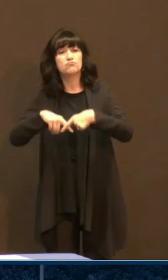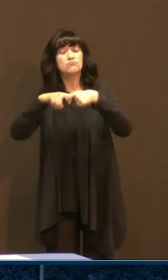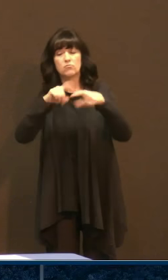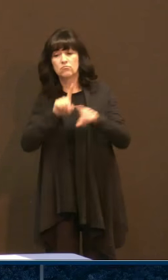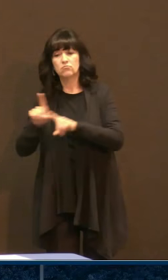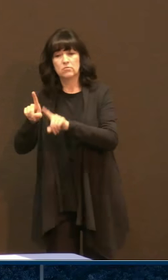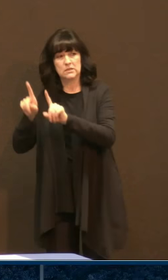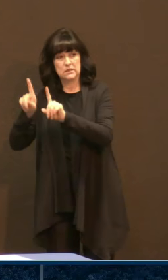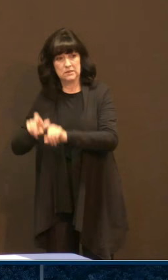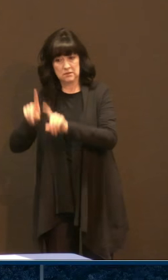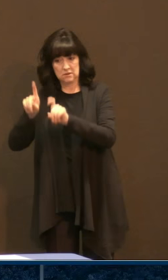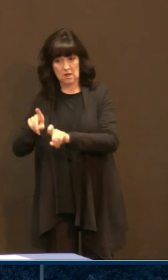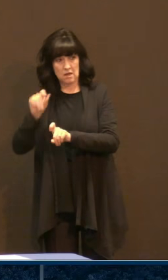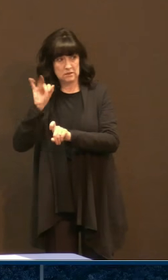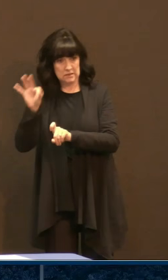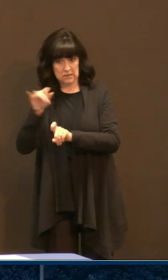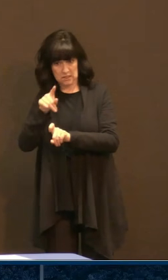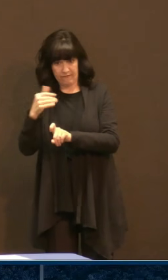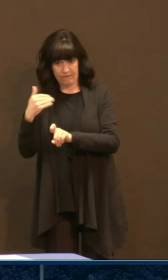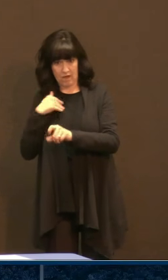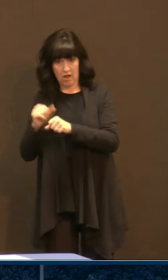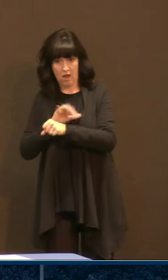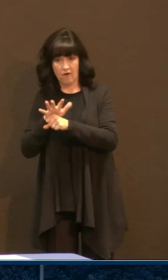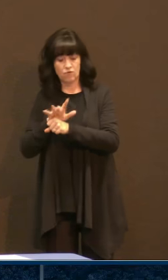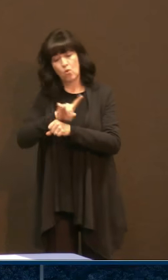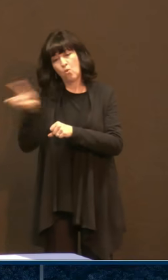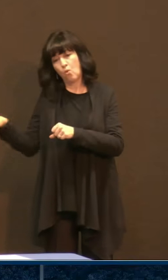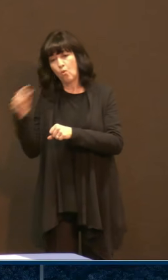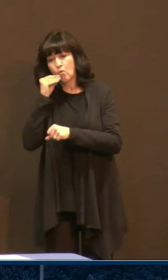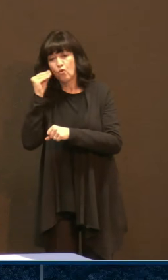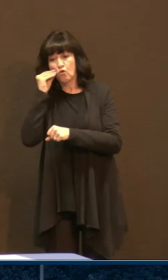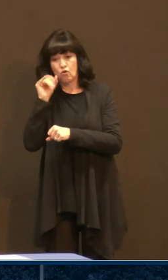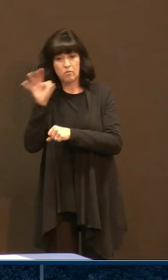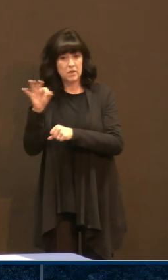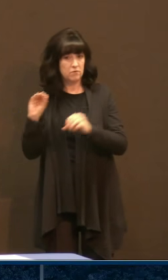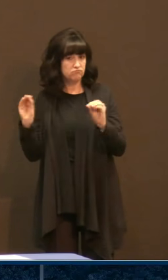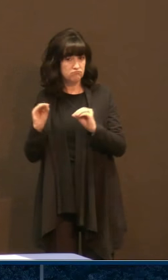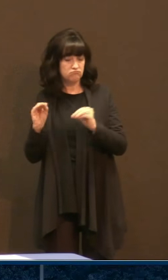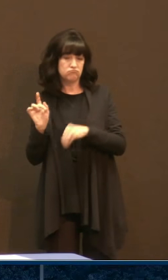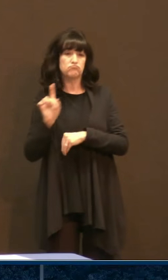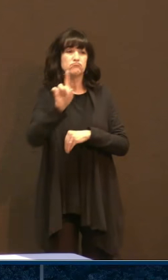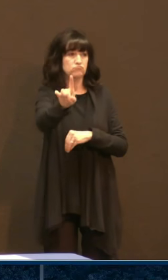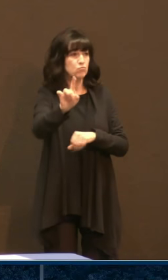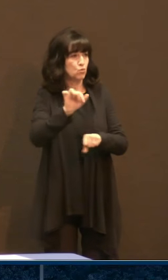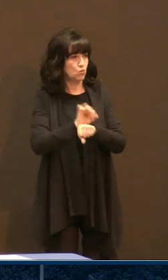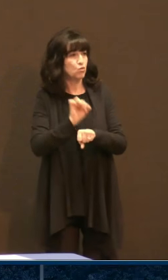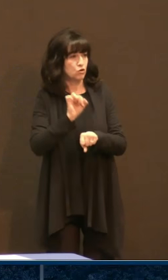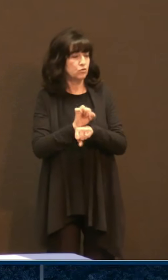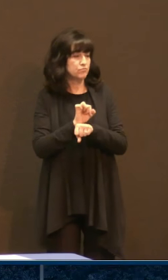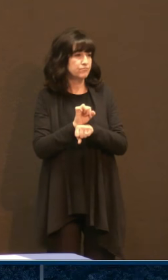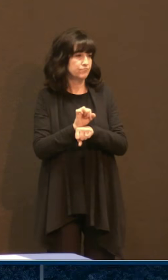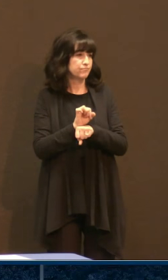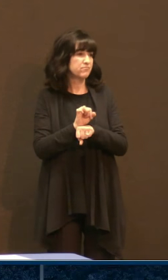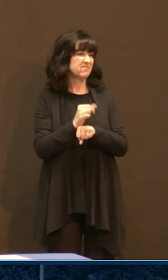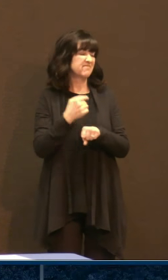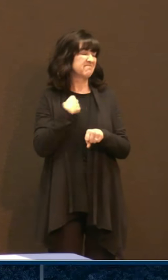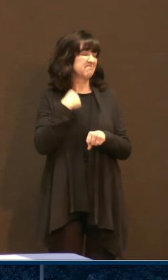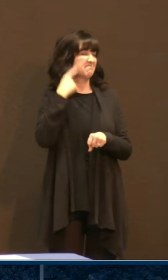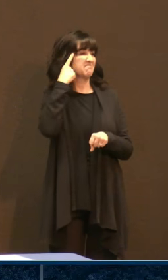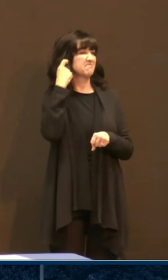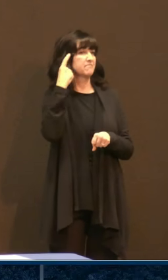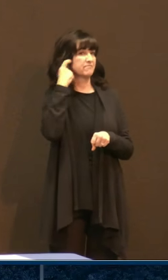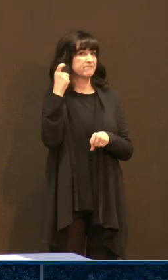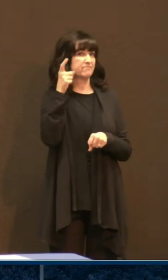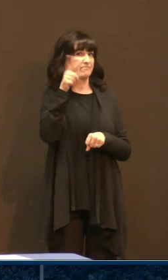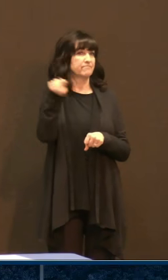send them home and they won't work. I suspect that the plants will have difficulty in